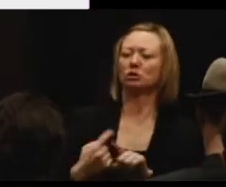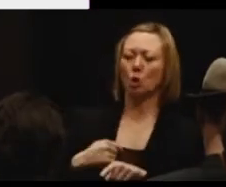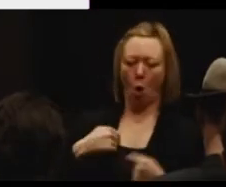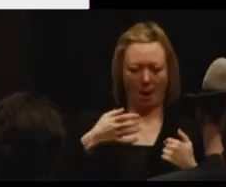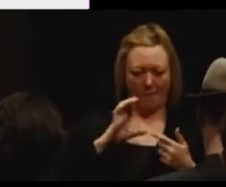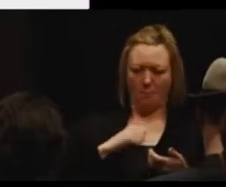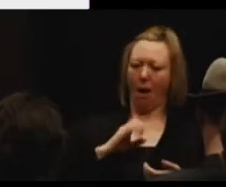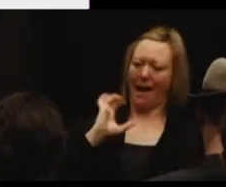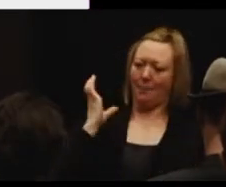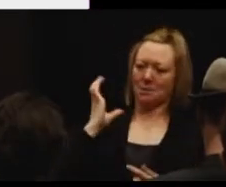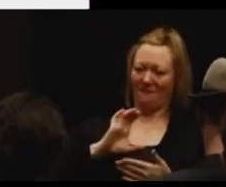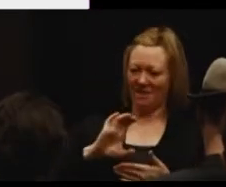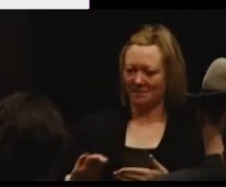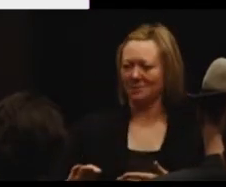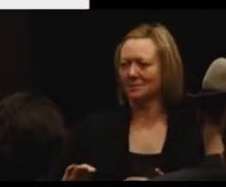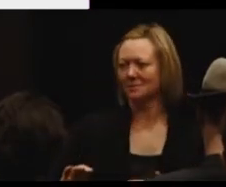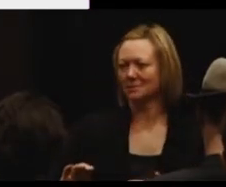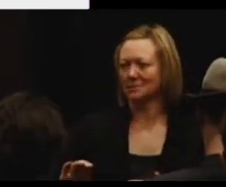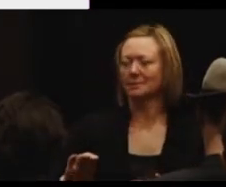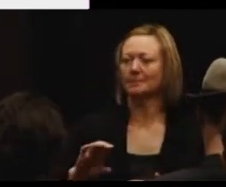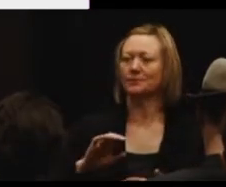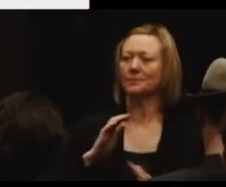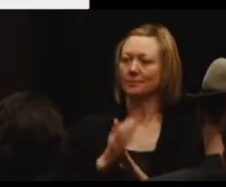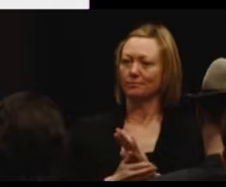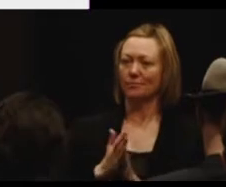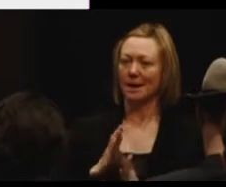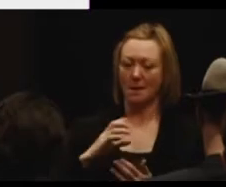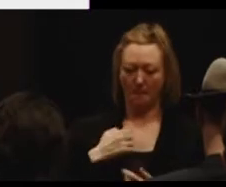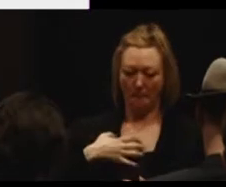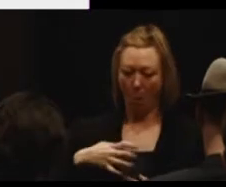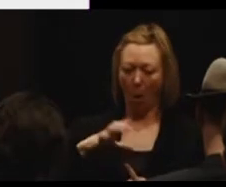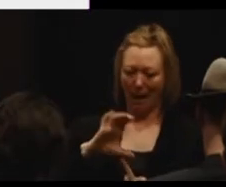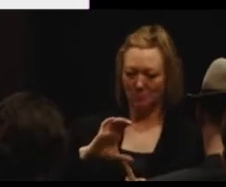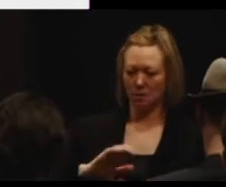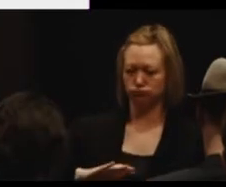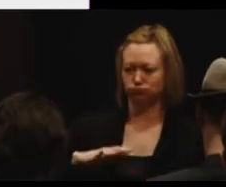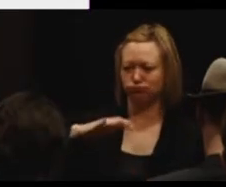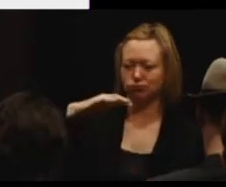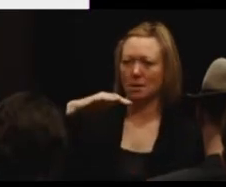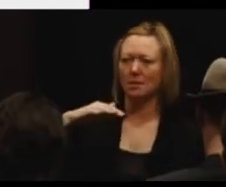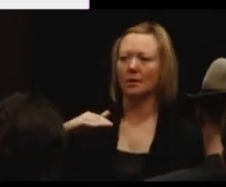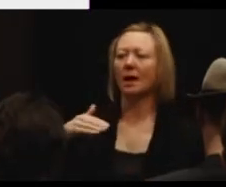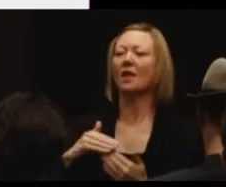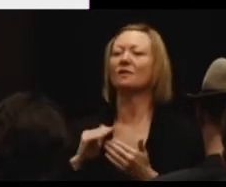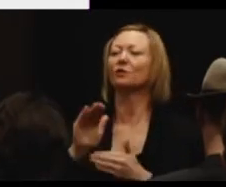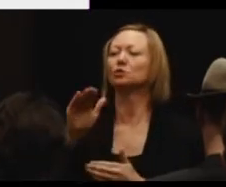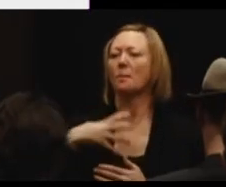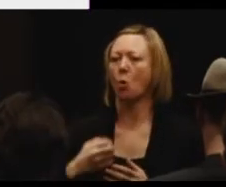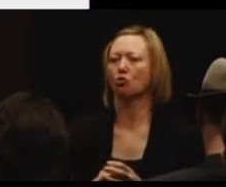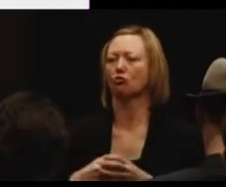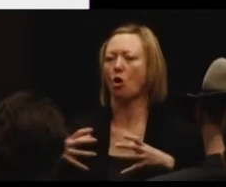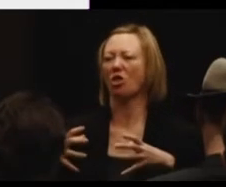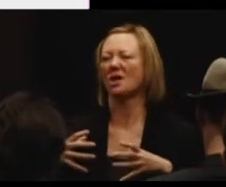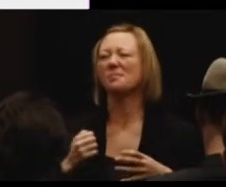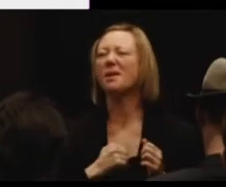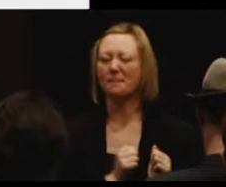to greater capital accumulation and then a greater long-run growth. This is presented in a bit more detail in my paper. I